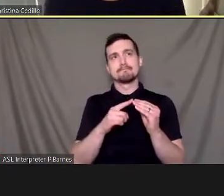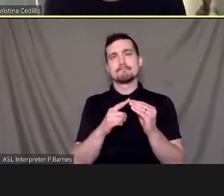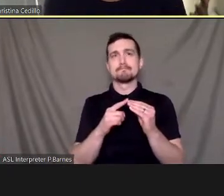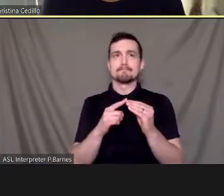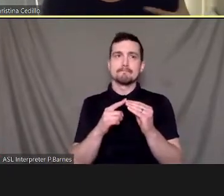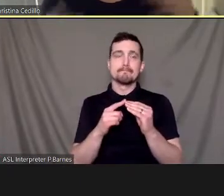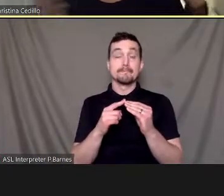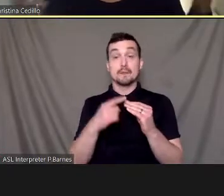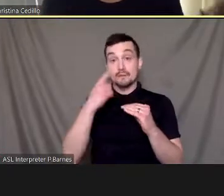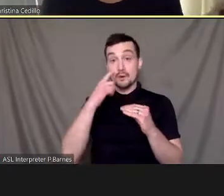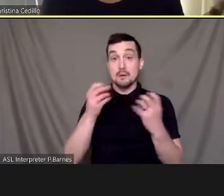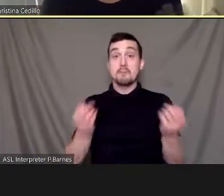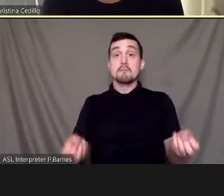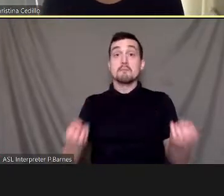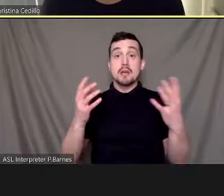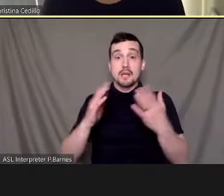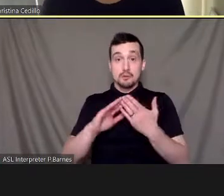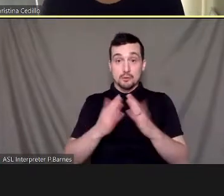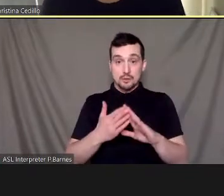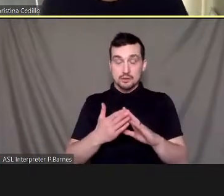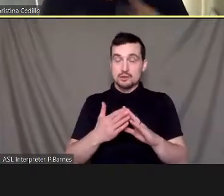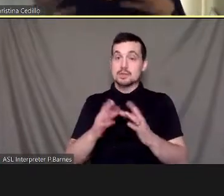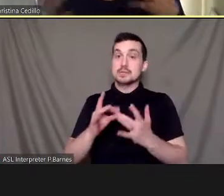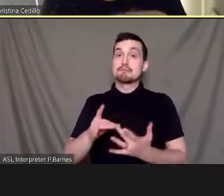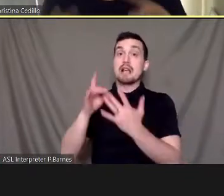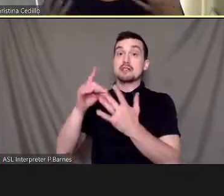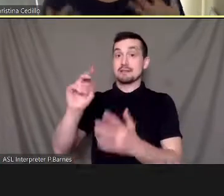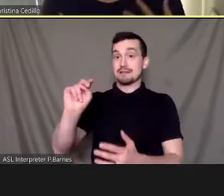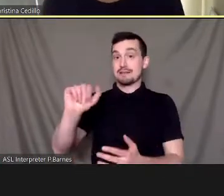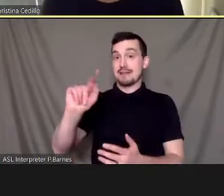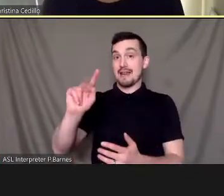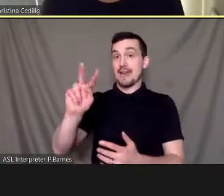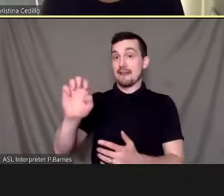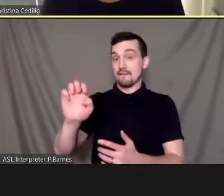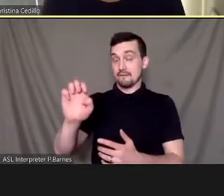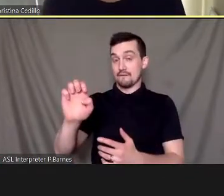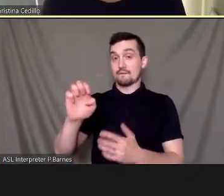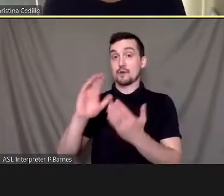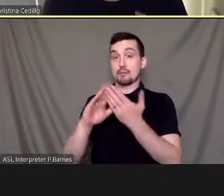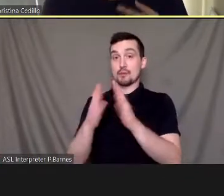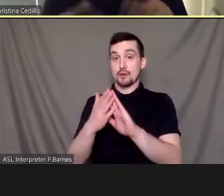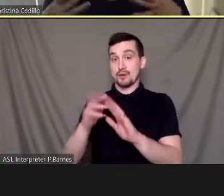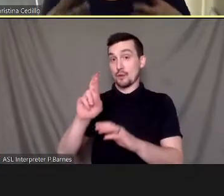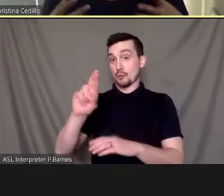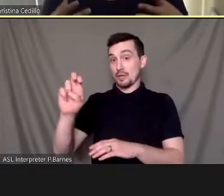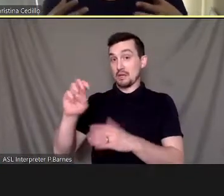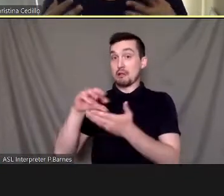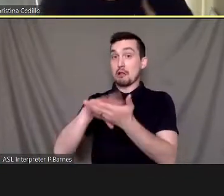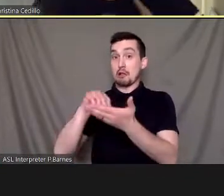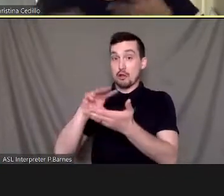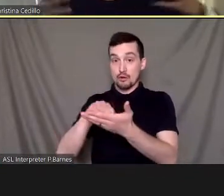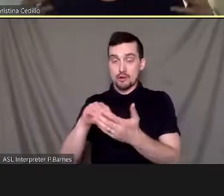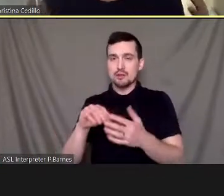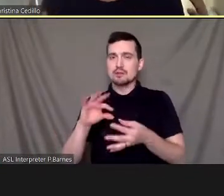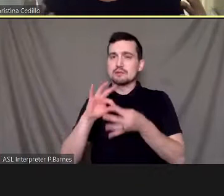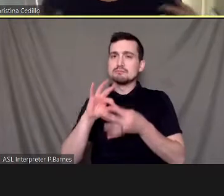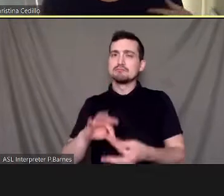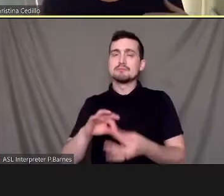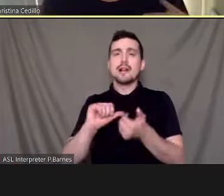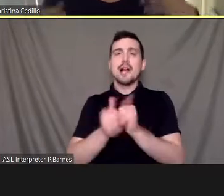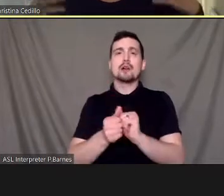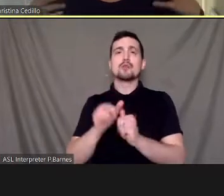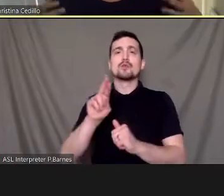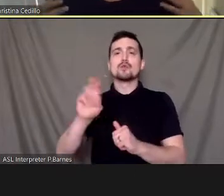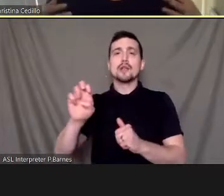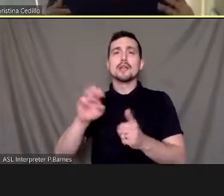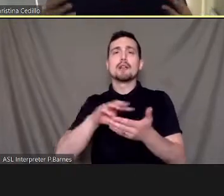for a lot of communities, especially Native communities, that relearning has also to do with relearning languages that